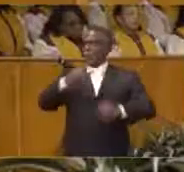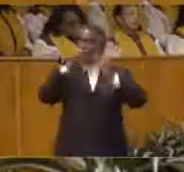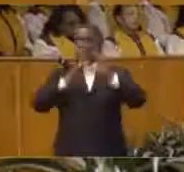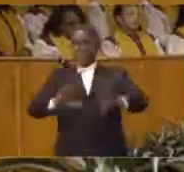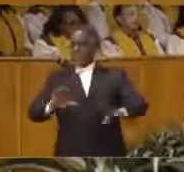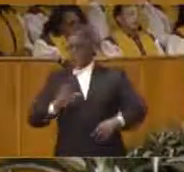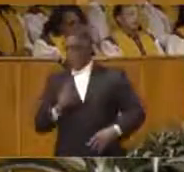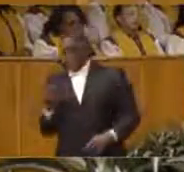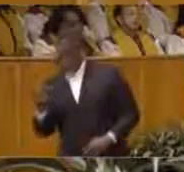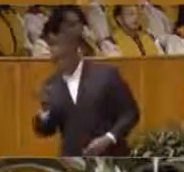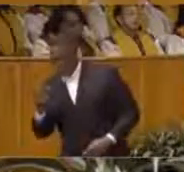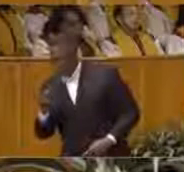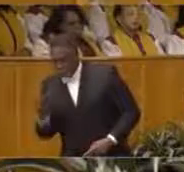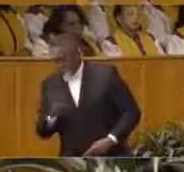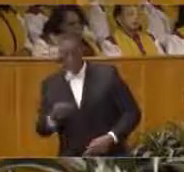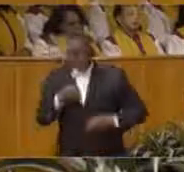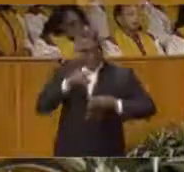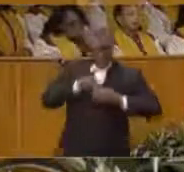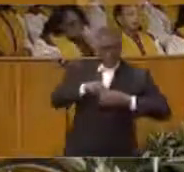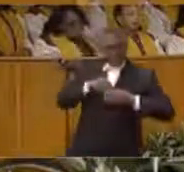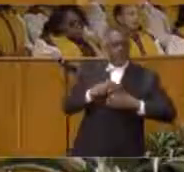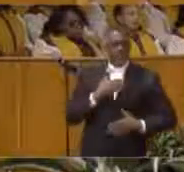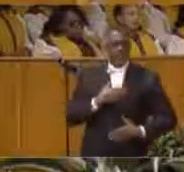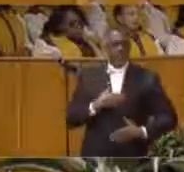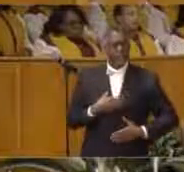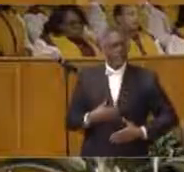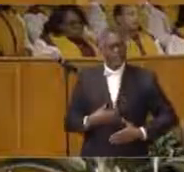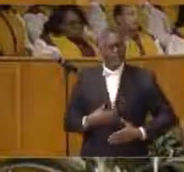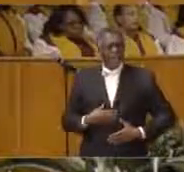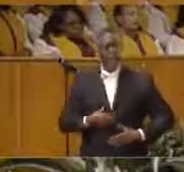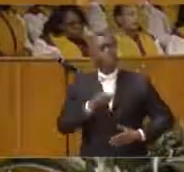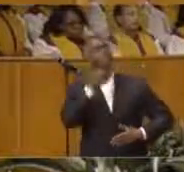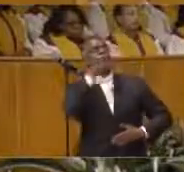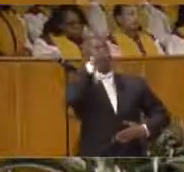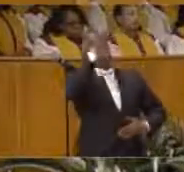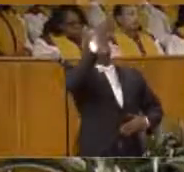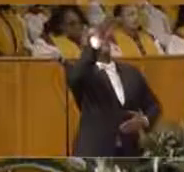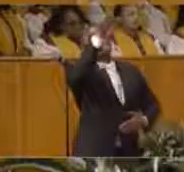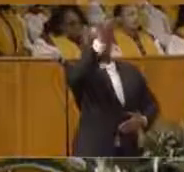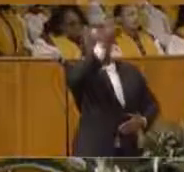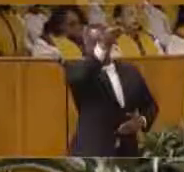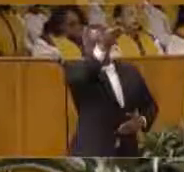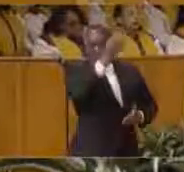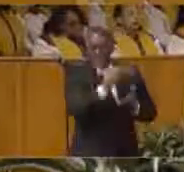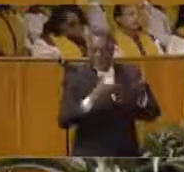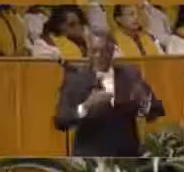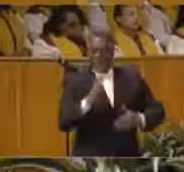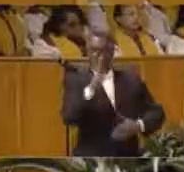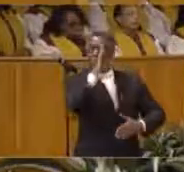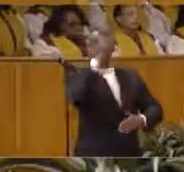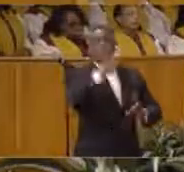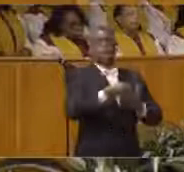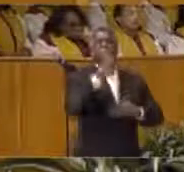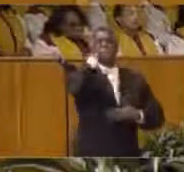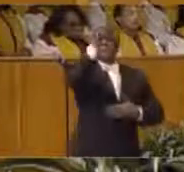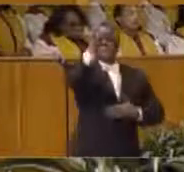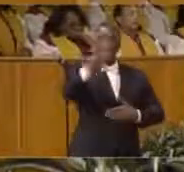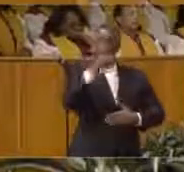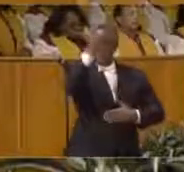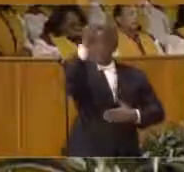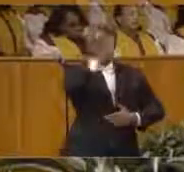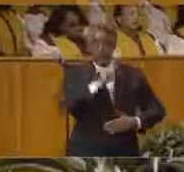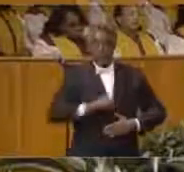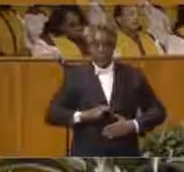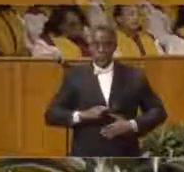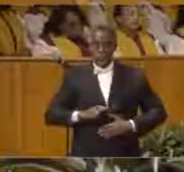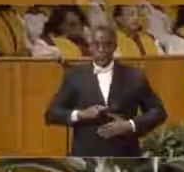us, instinctively, there is a desire to give something back to God. Because giving to the